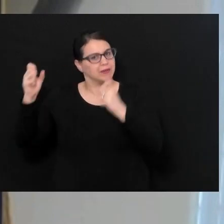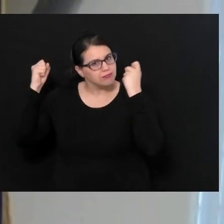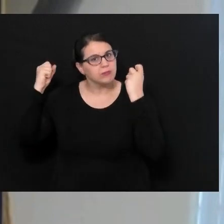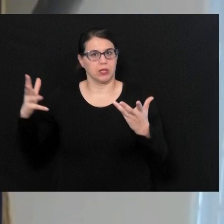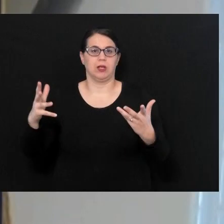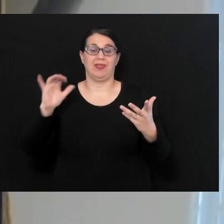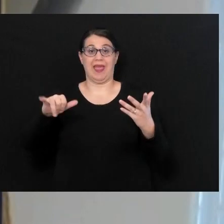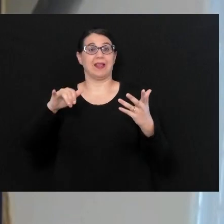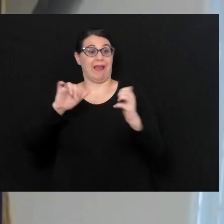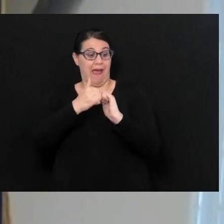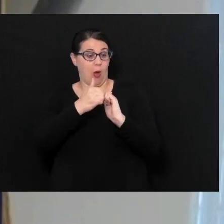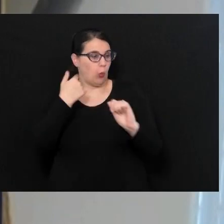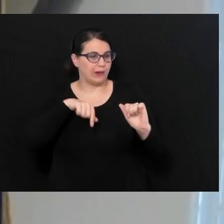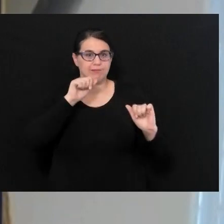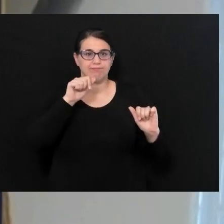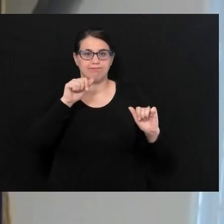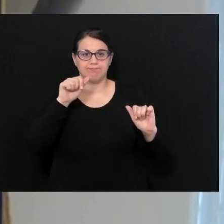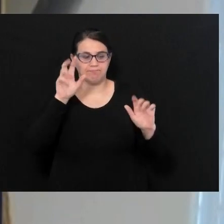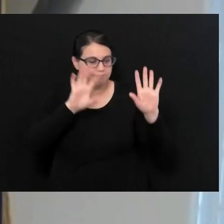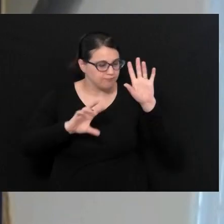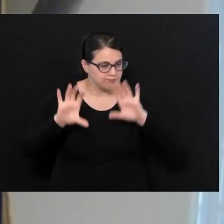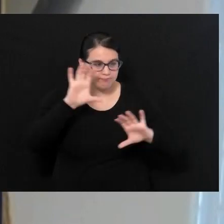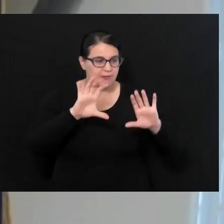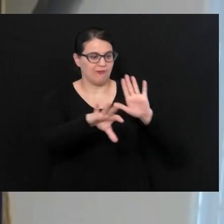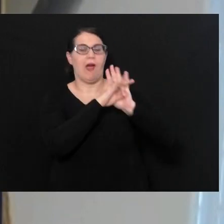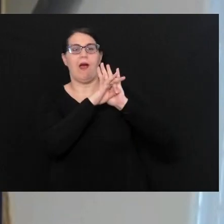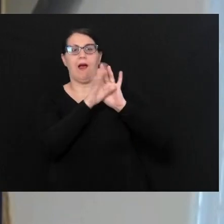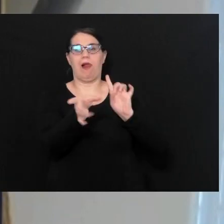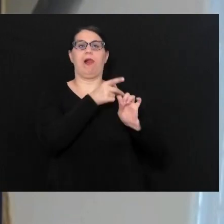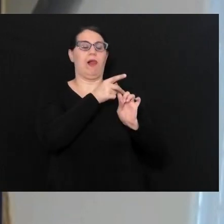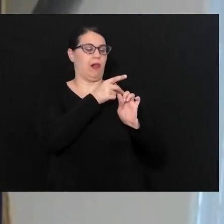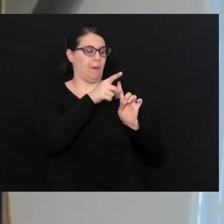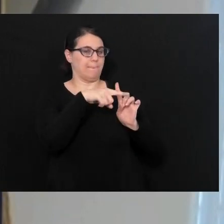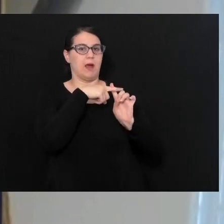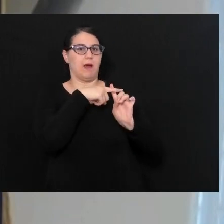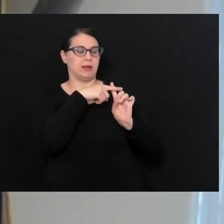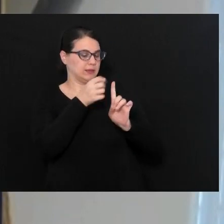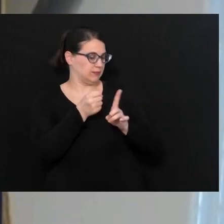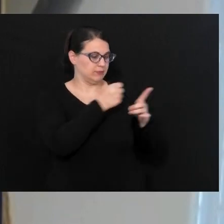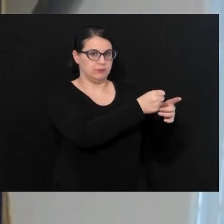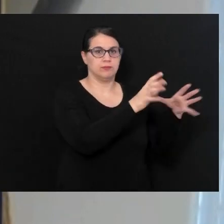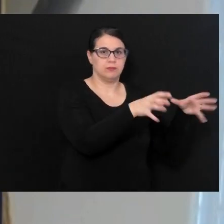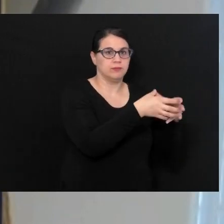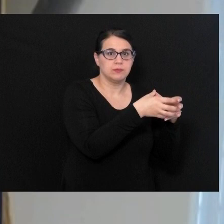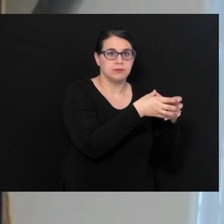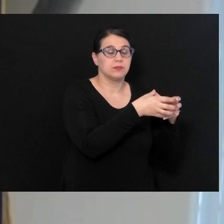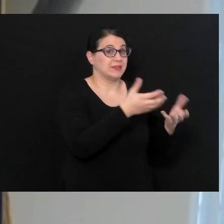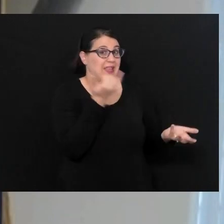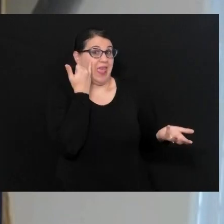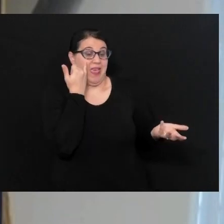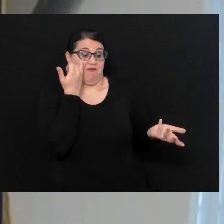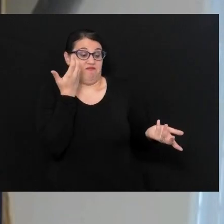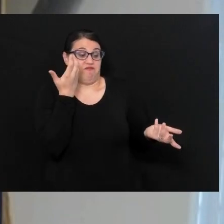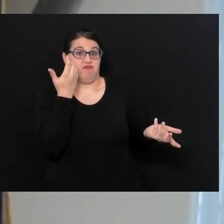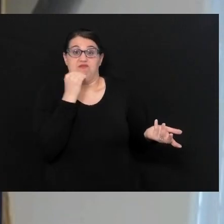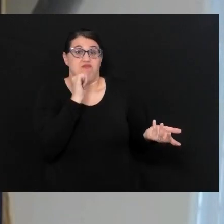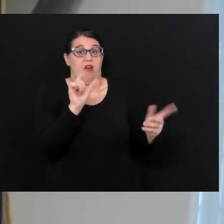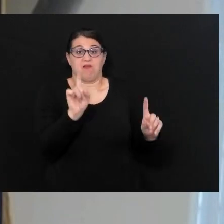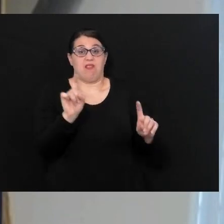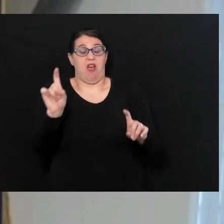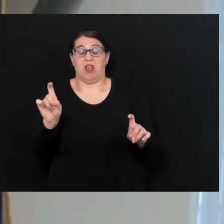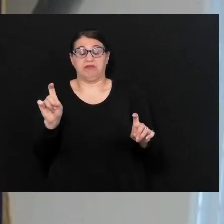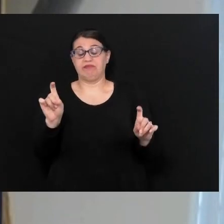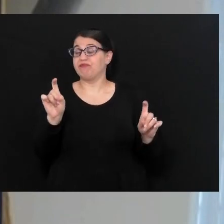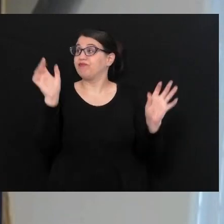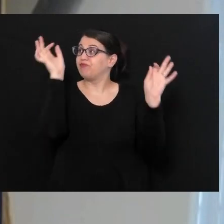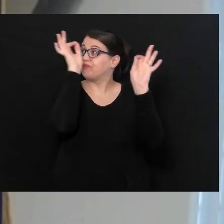state that are positive, and that's how we beat this disease. If we don't test, we're not going to identify those folks. So we're looking